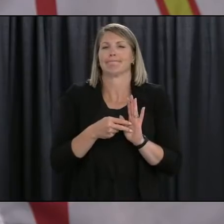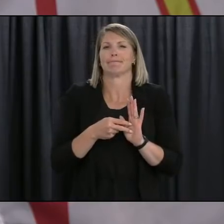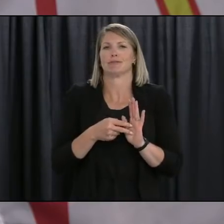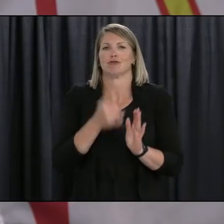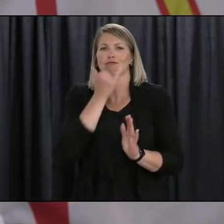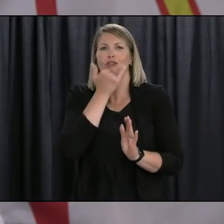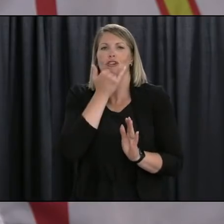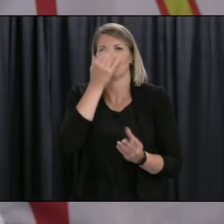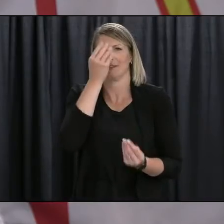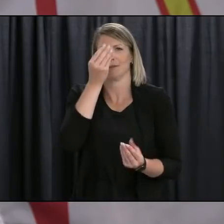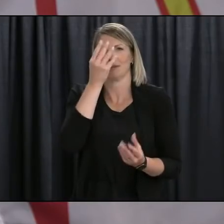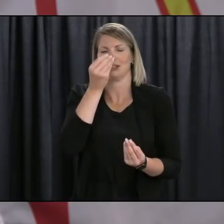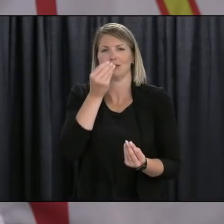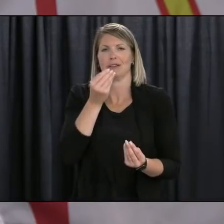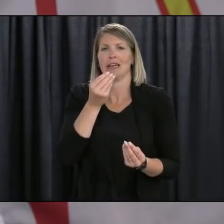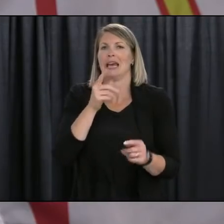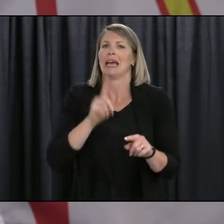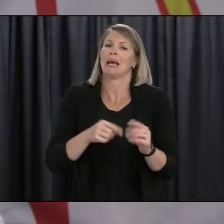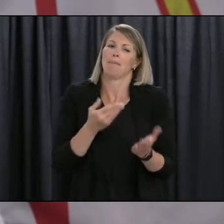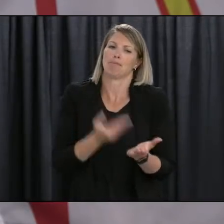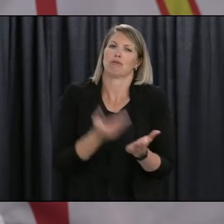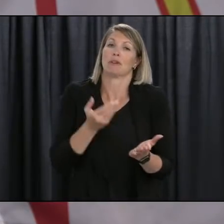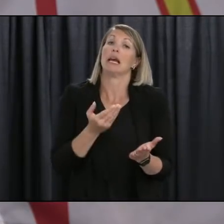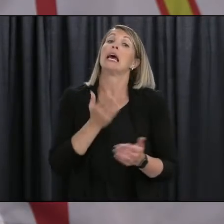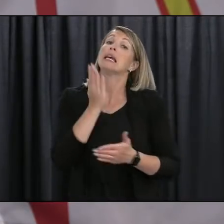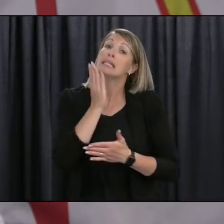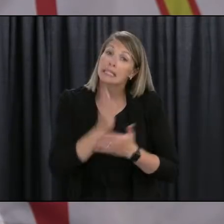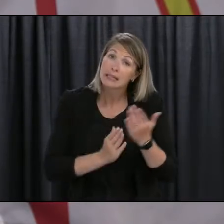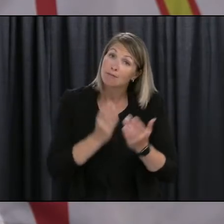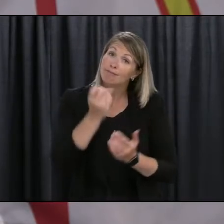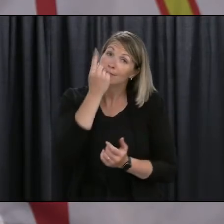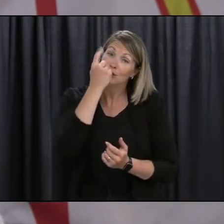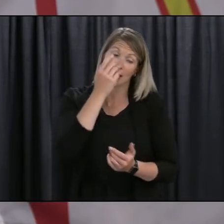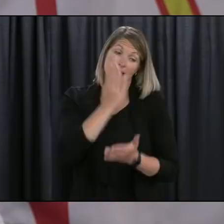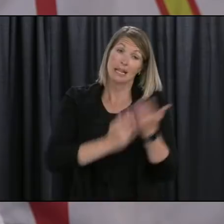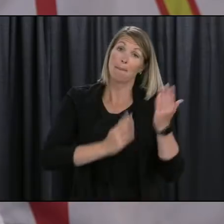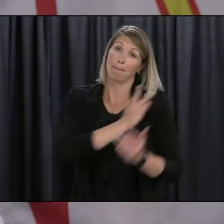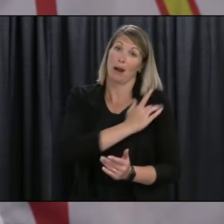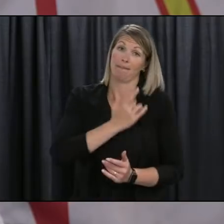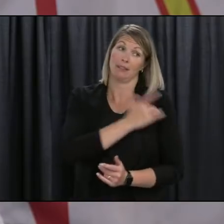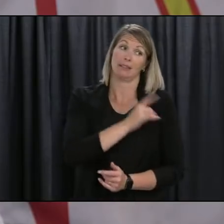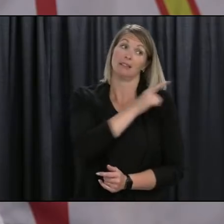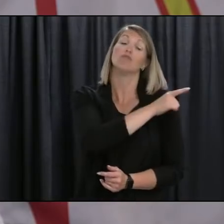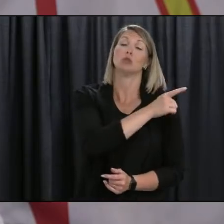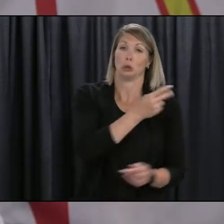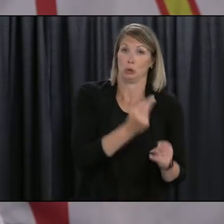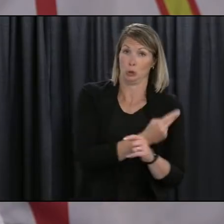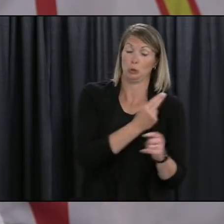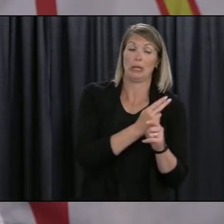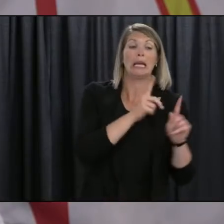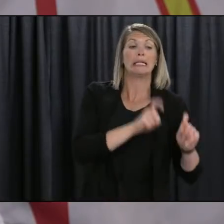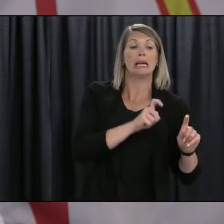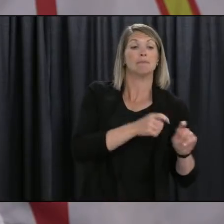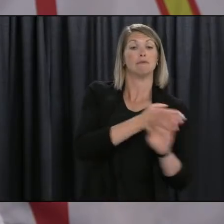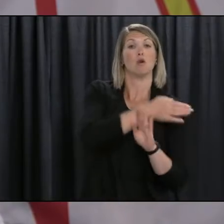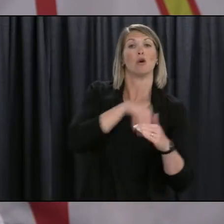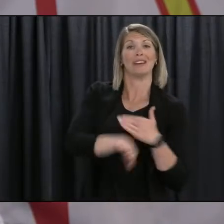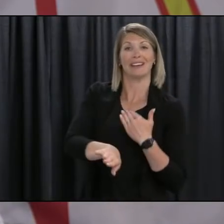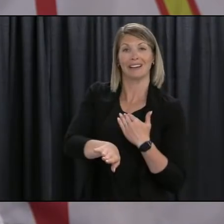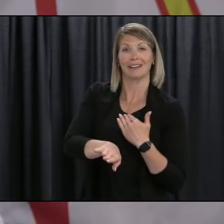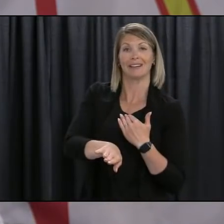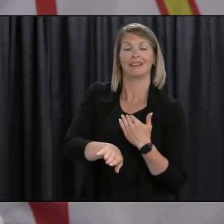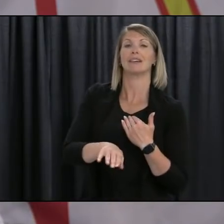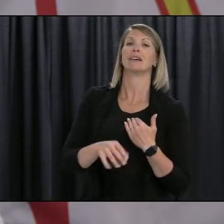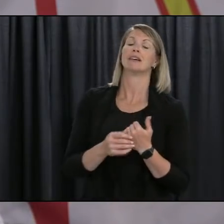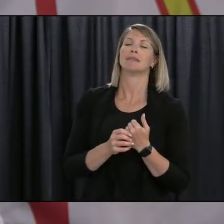some areas are using it as part of the process that they put in place. But